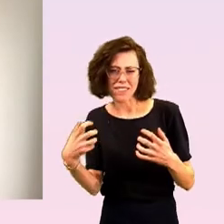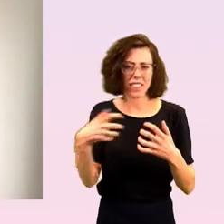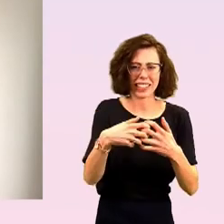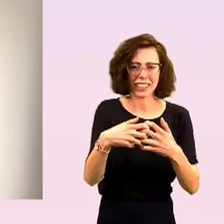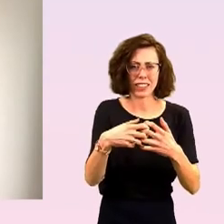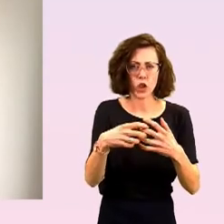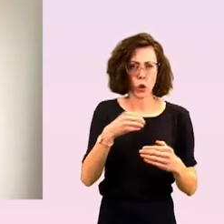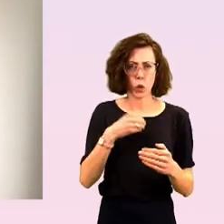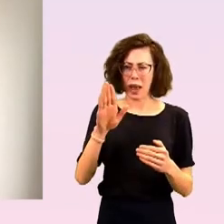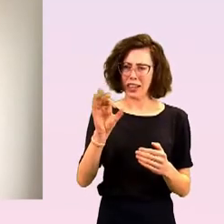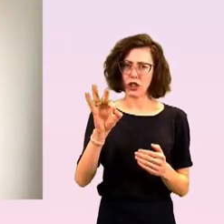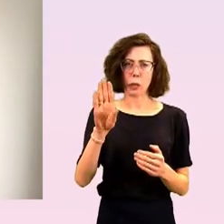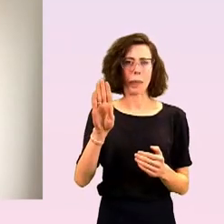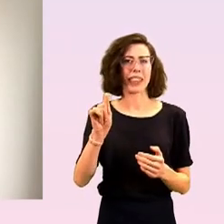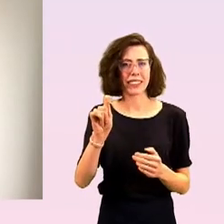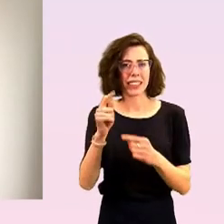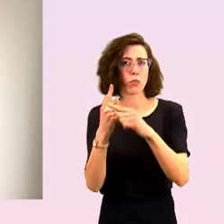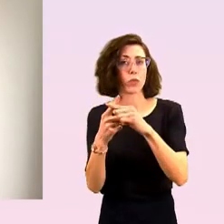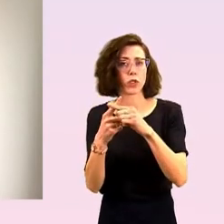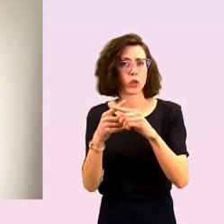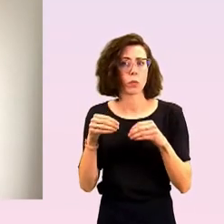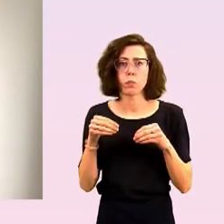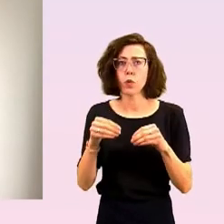of the LGBT plus rights movement?